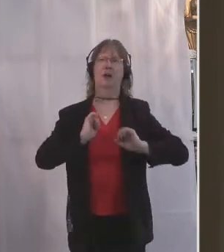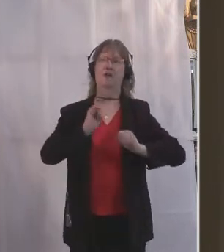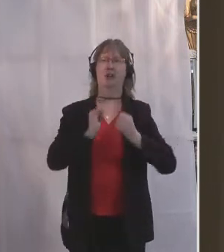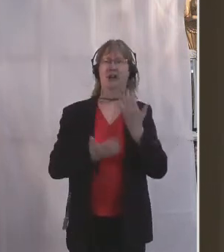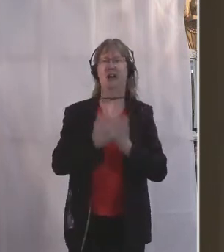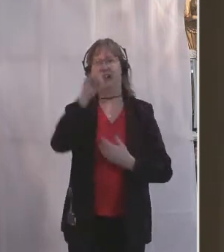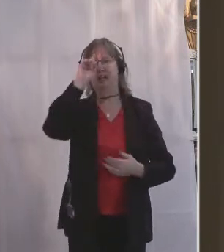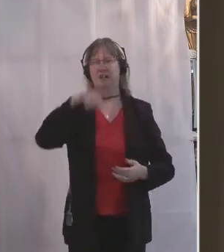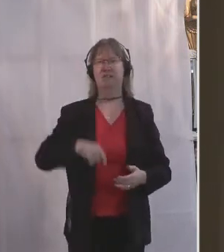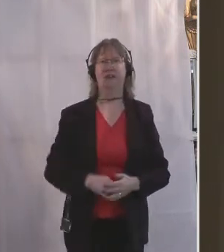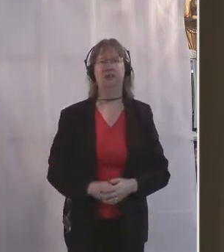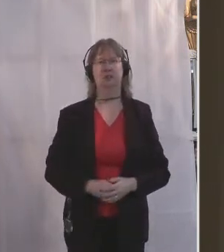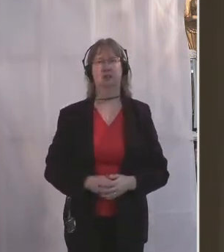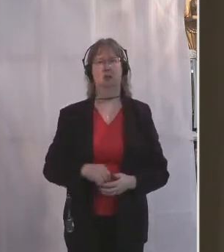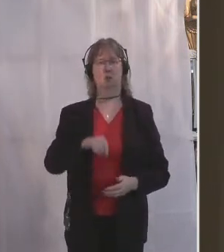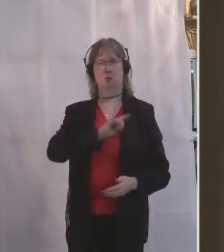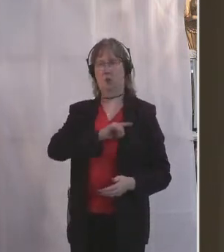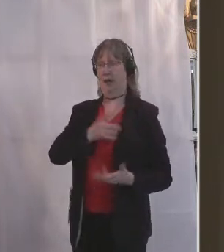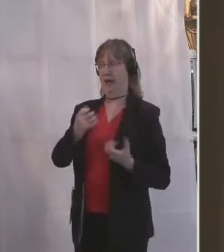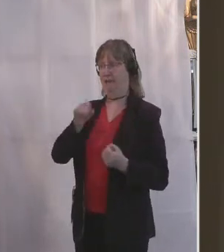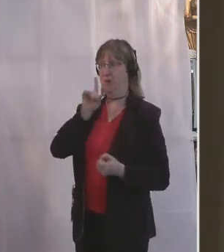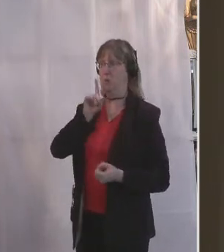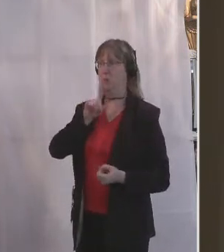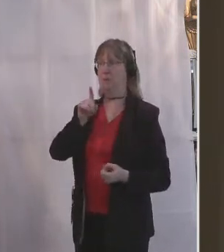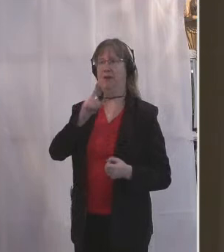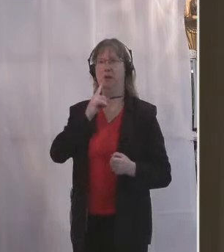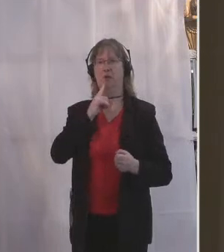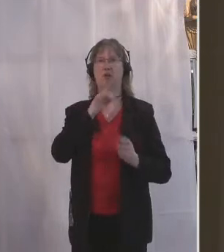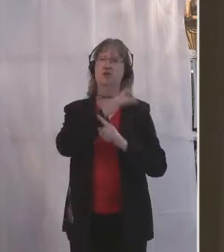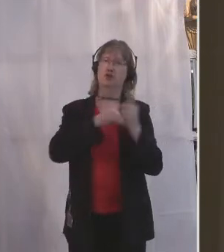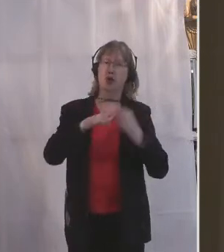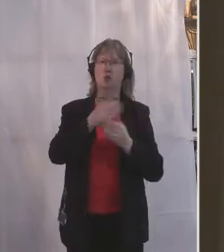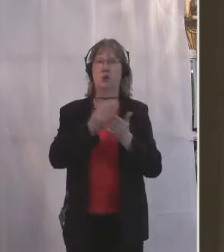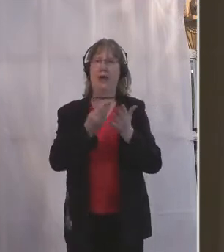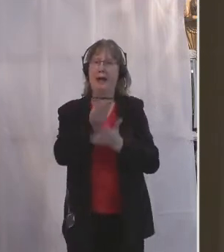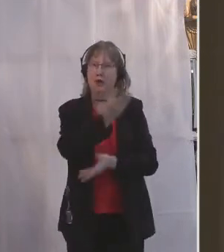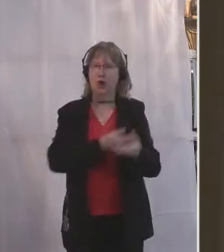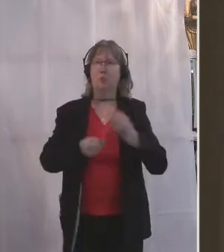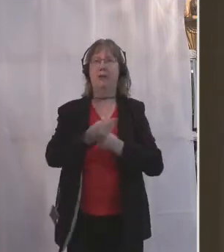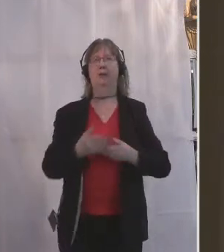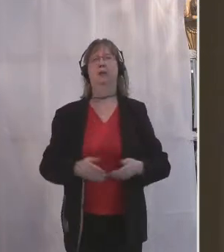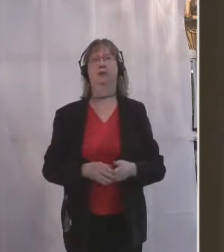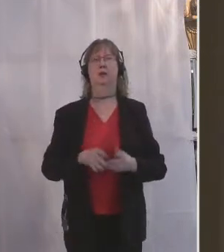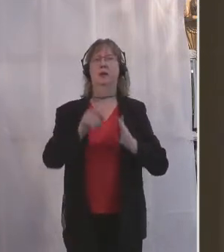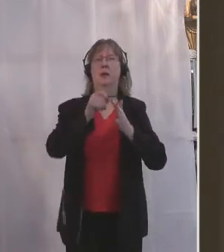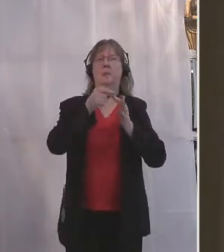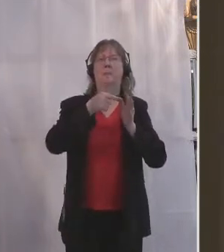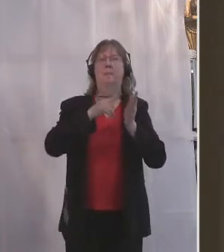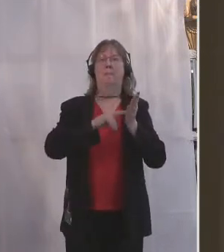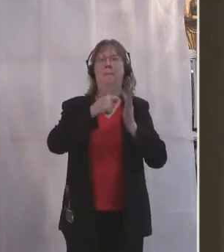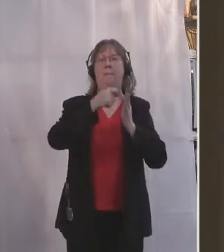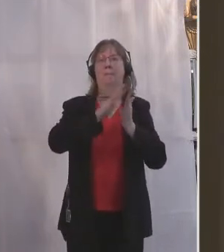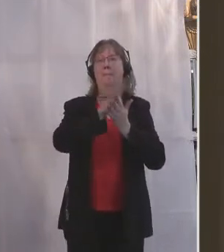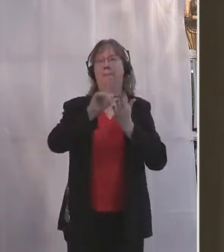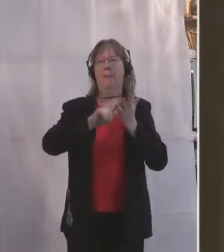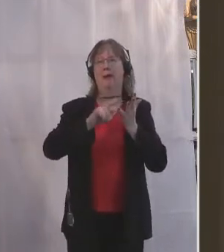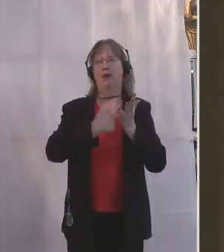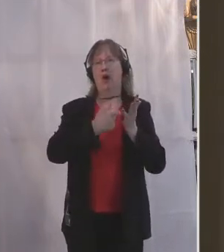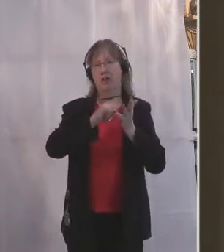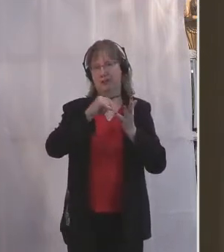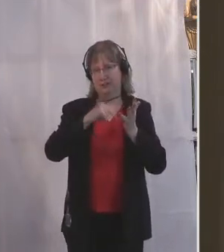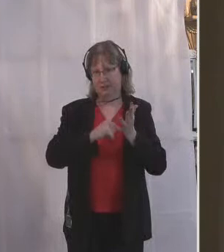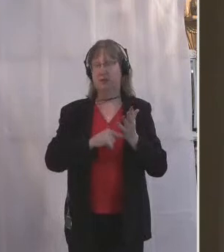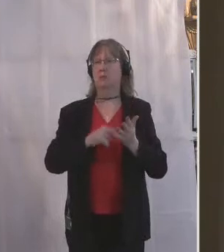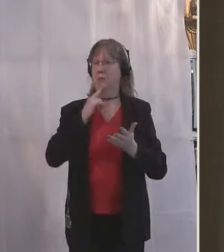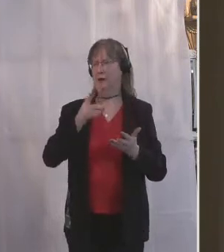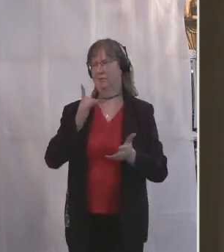the incredible women who've led social and economic innovation, you know, the Pankhurst, which is a well-trodden story that we're still super